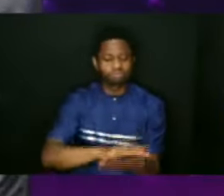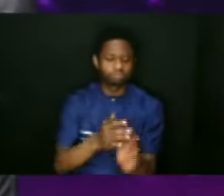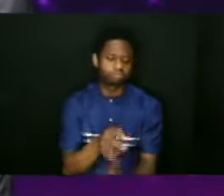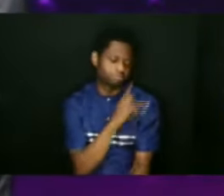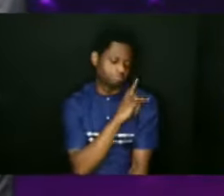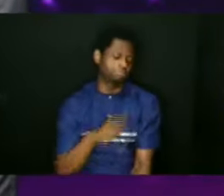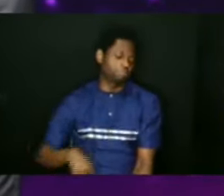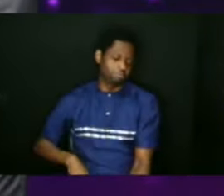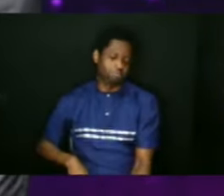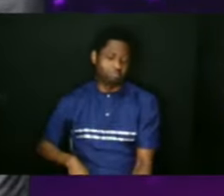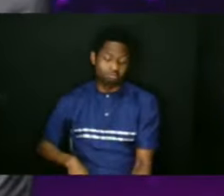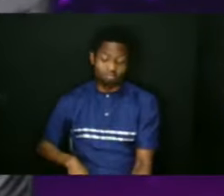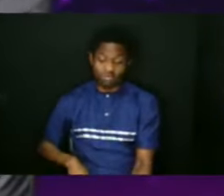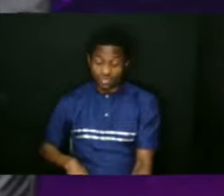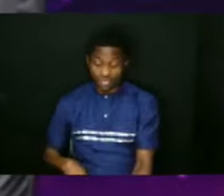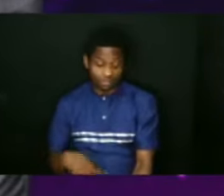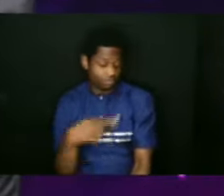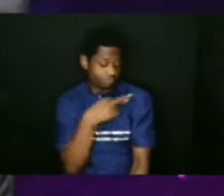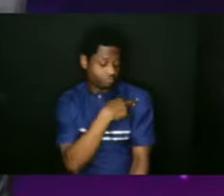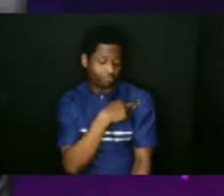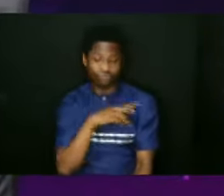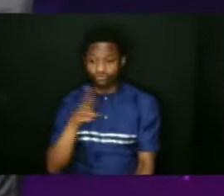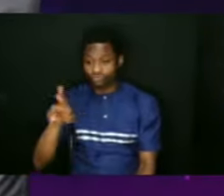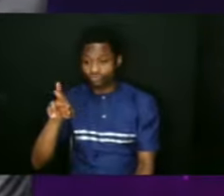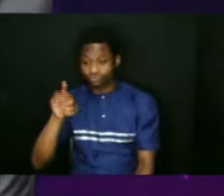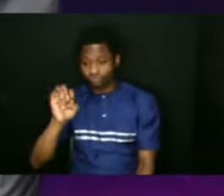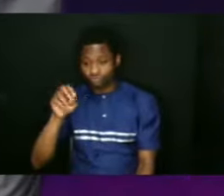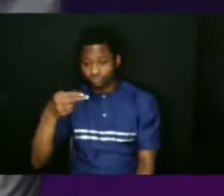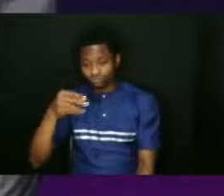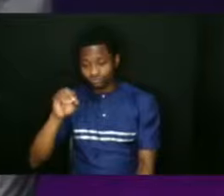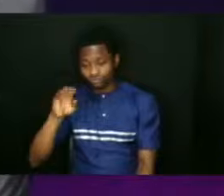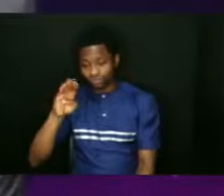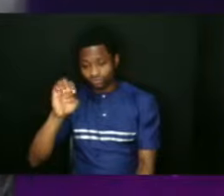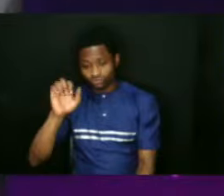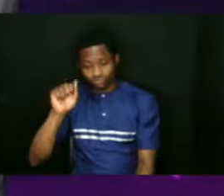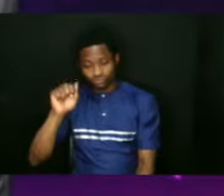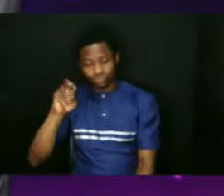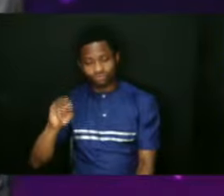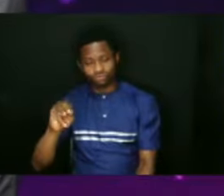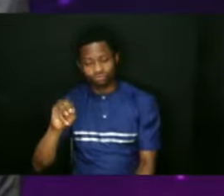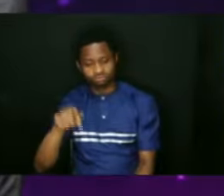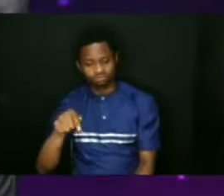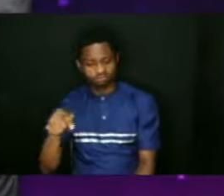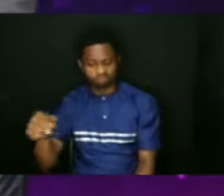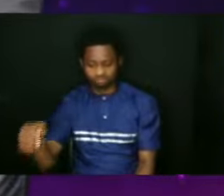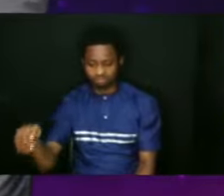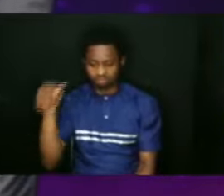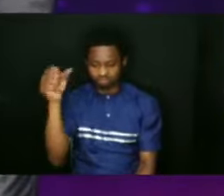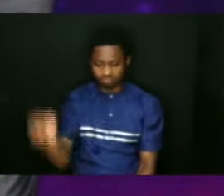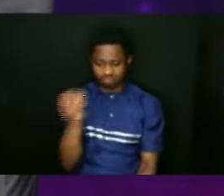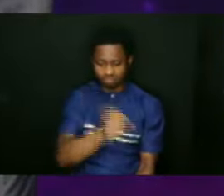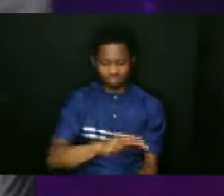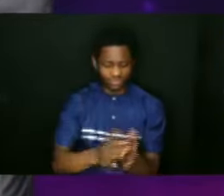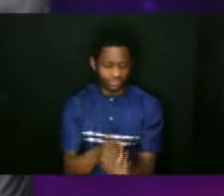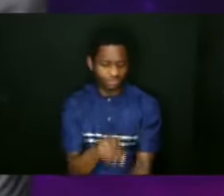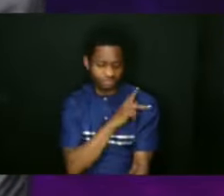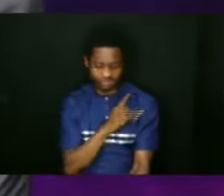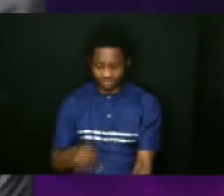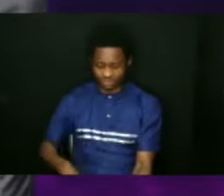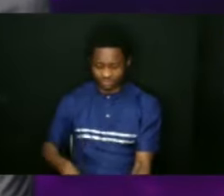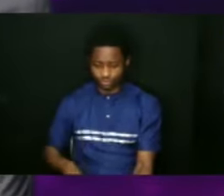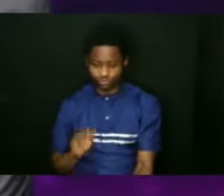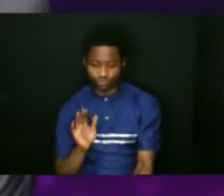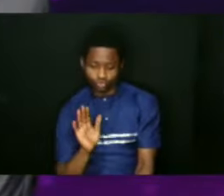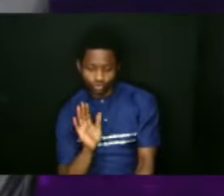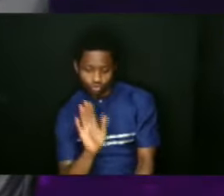When Rehoboam came, his father Solomon had made golden shields. Joseph said, "Na ne papa